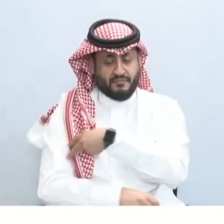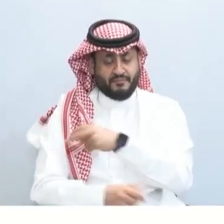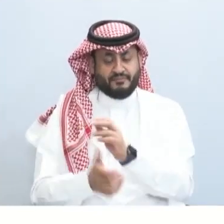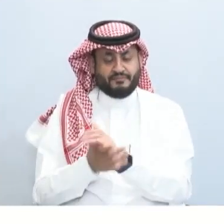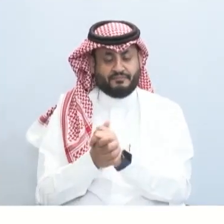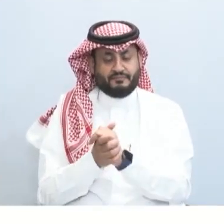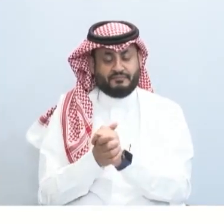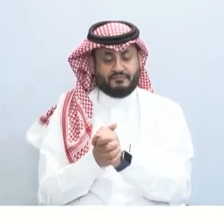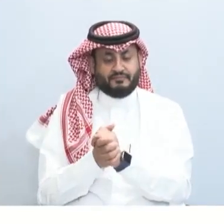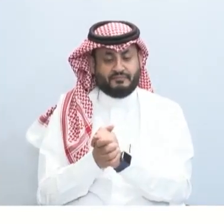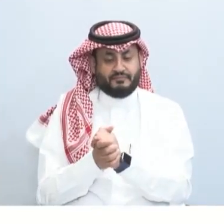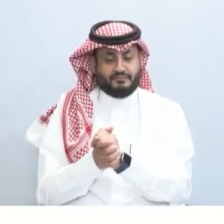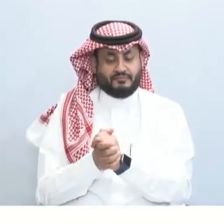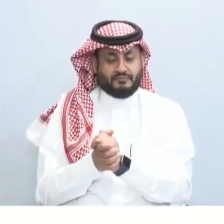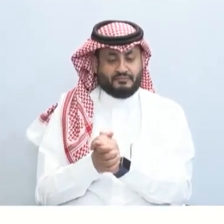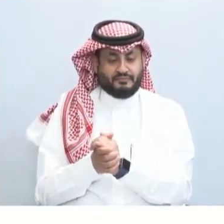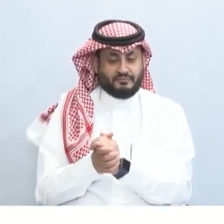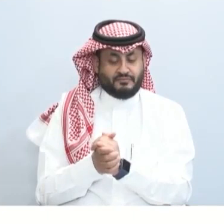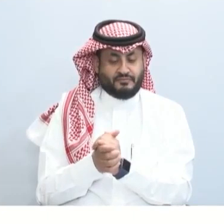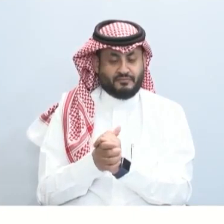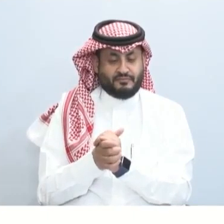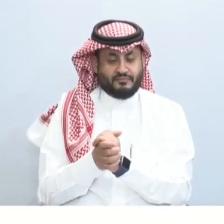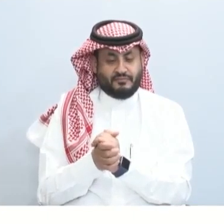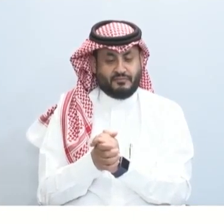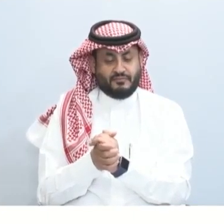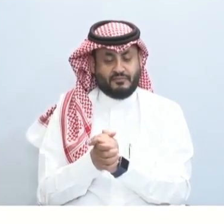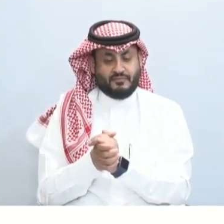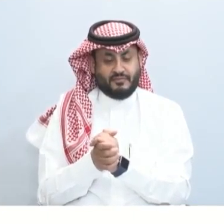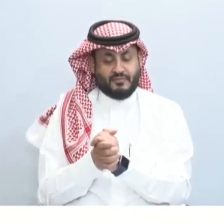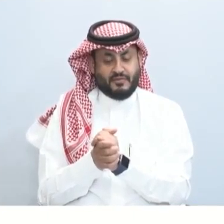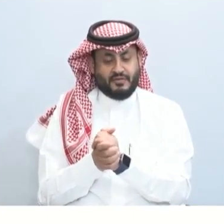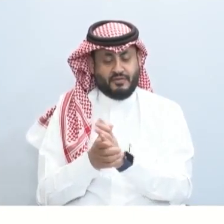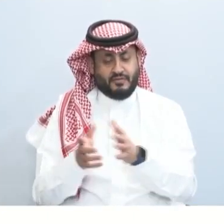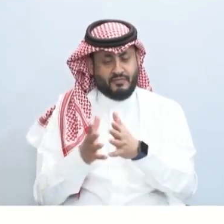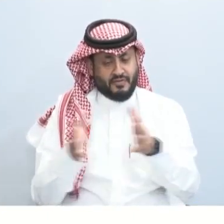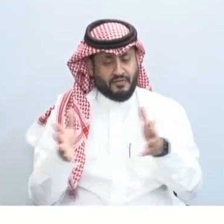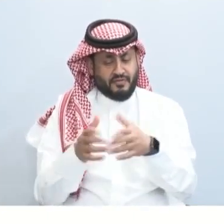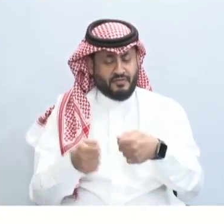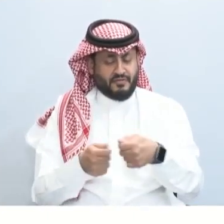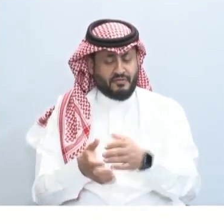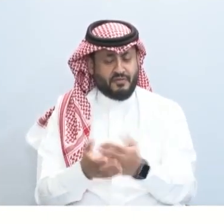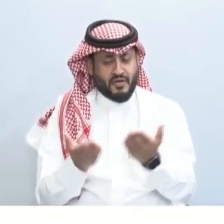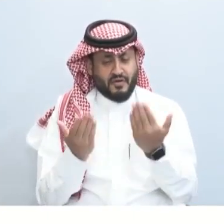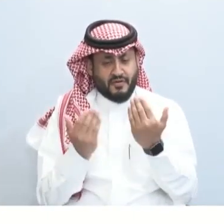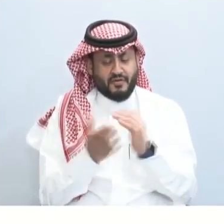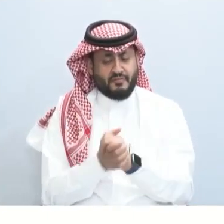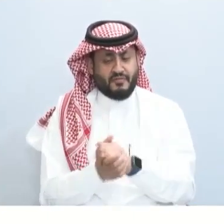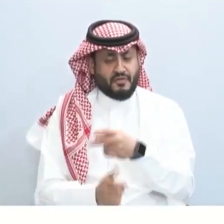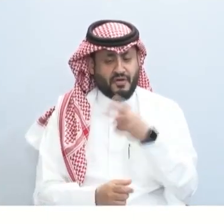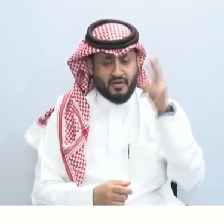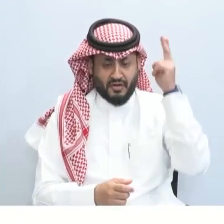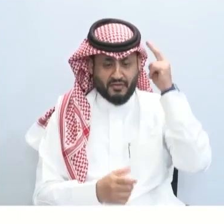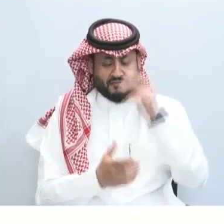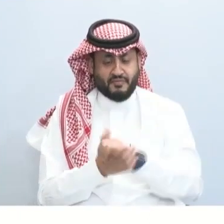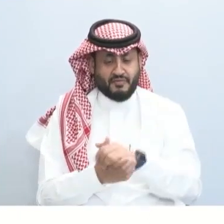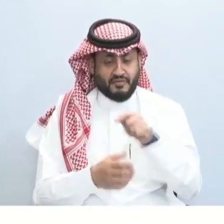whether they are big businesses or small businesses, they will call the kingdom,